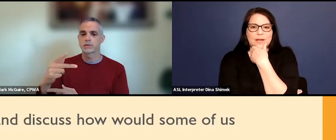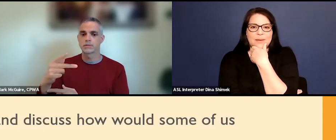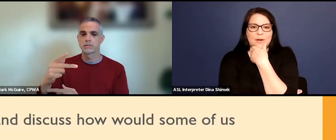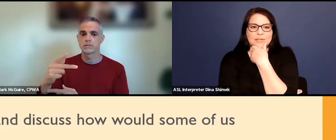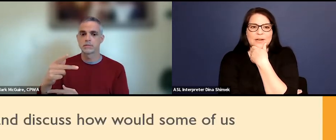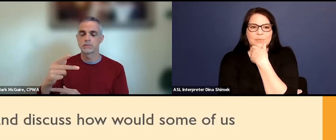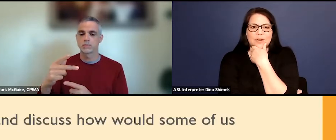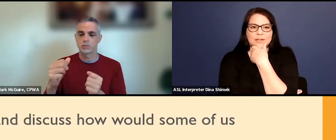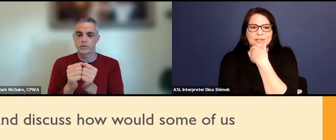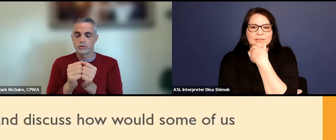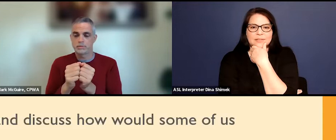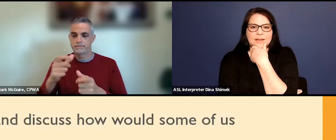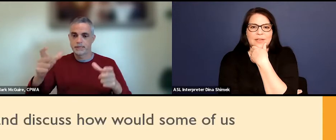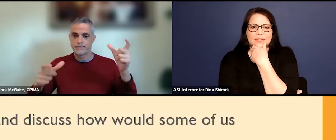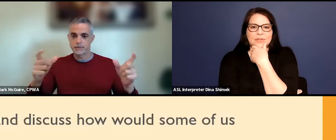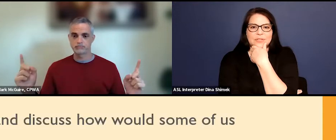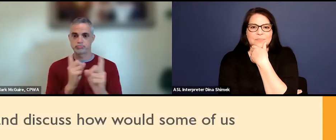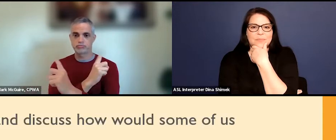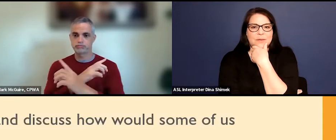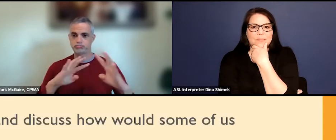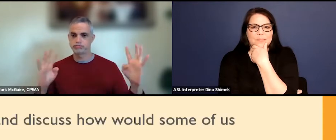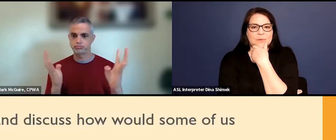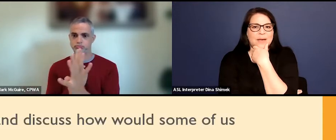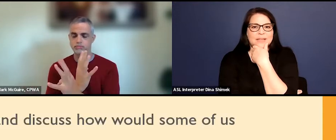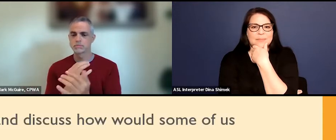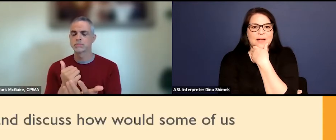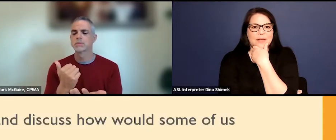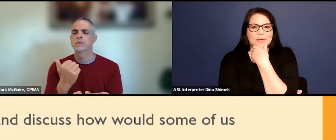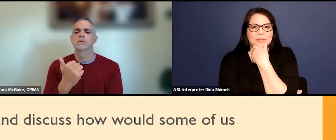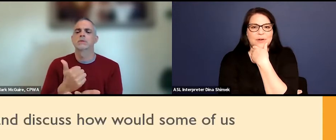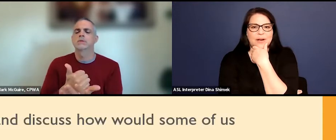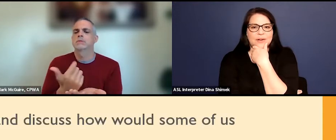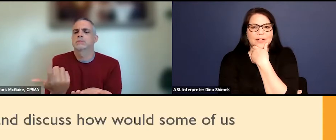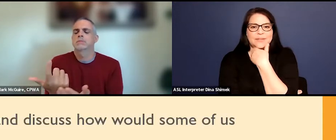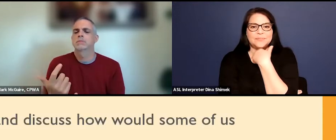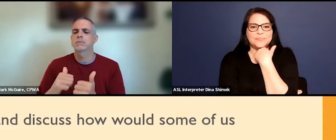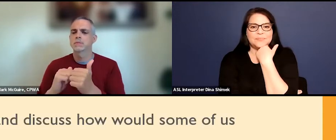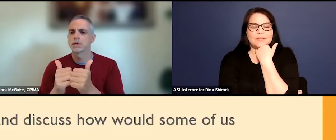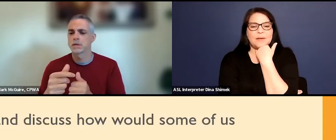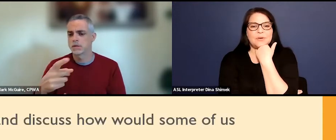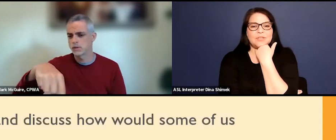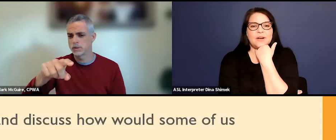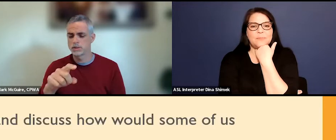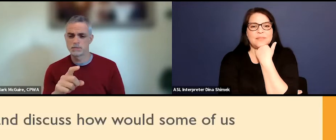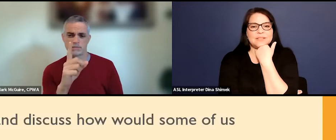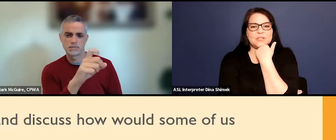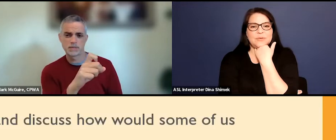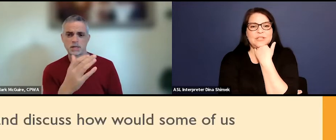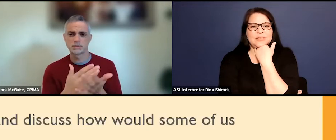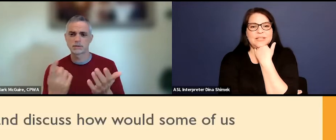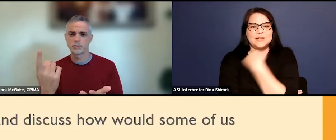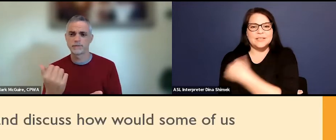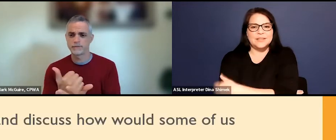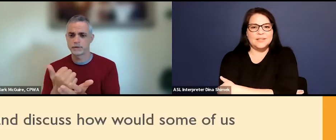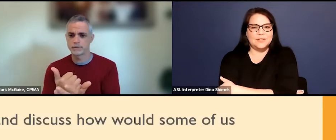example, I'm on a sidewalk and there's people passing by throughout the crowd? How would you ask for help in that